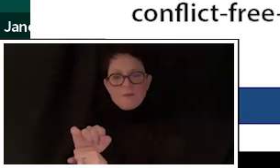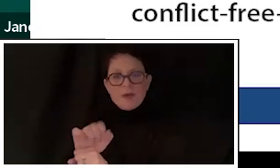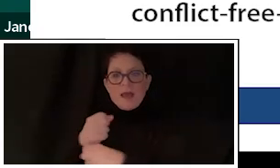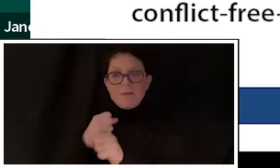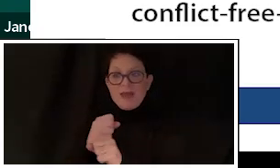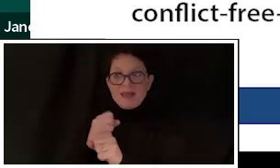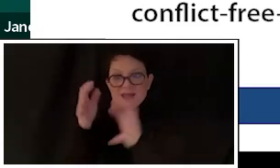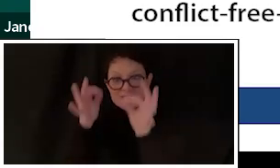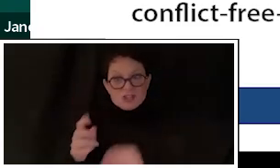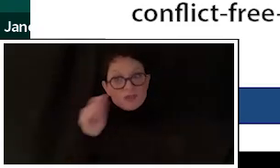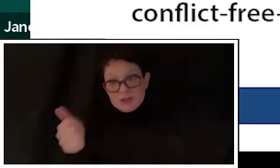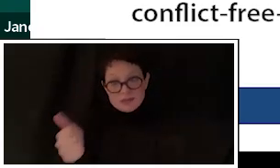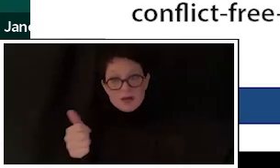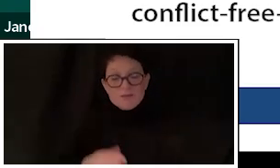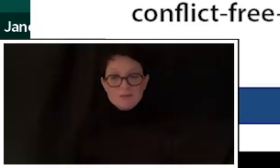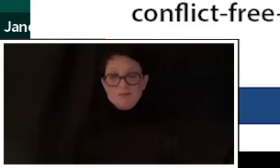making choices for themselves.